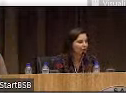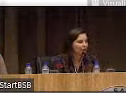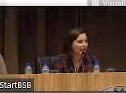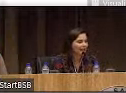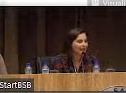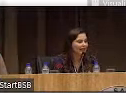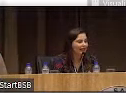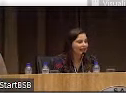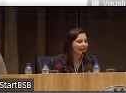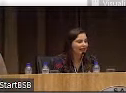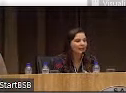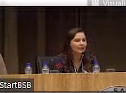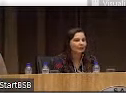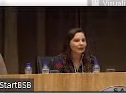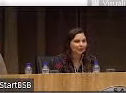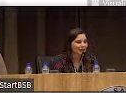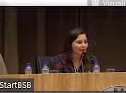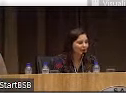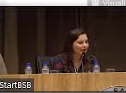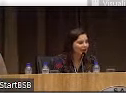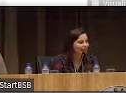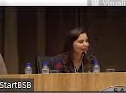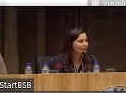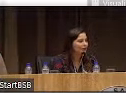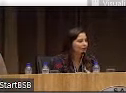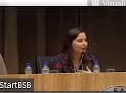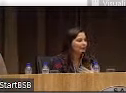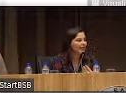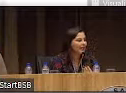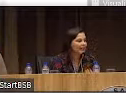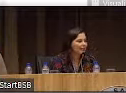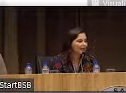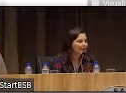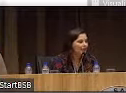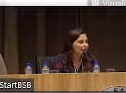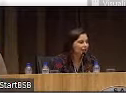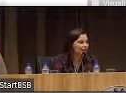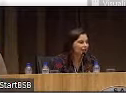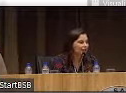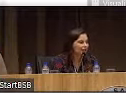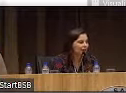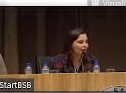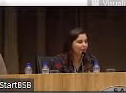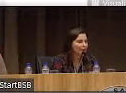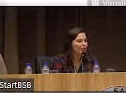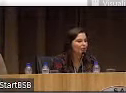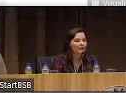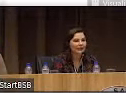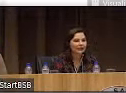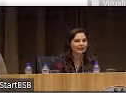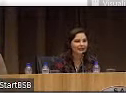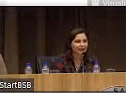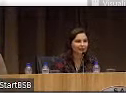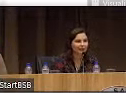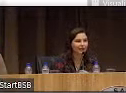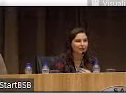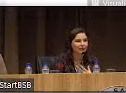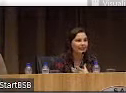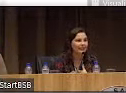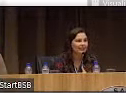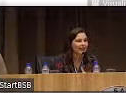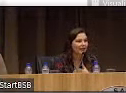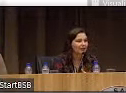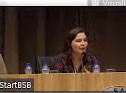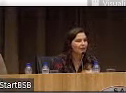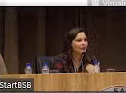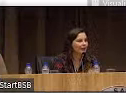data. However, it's very complex and dense. We need a lot of people working on it. That's why the technique of artificial intelligence